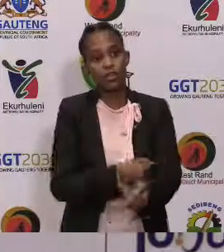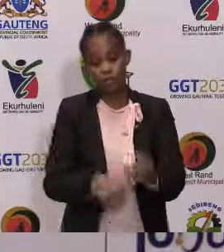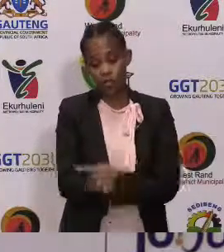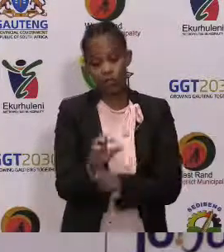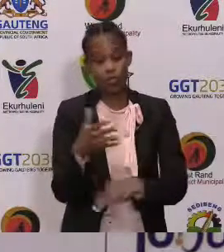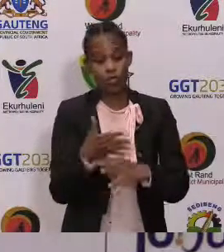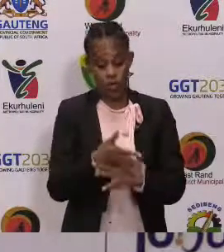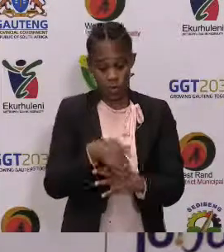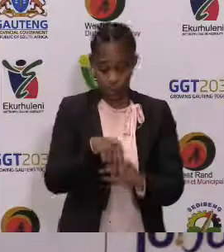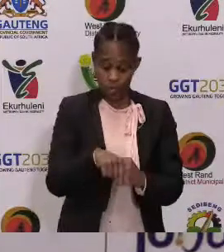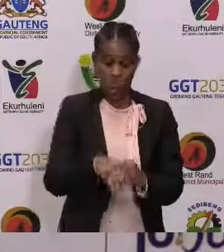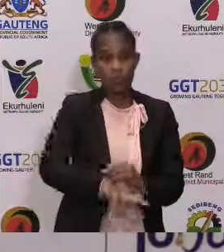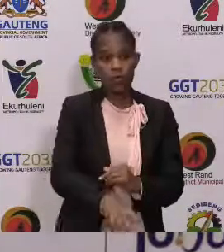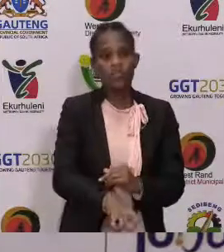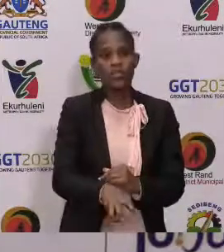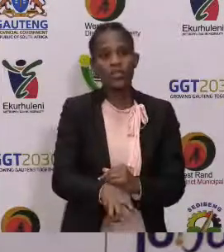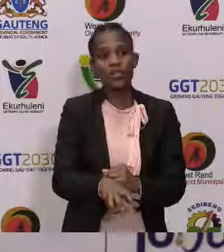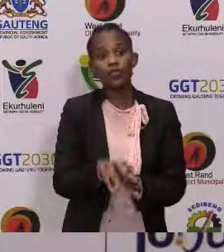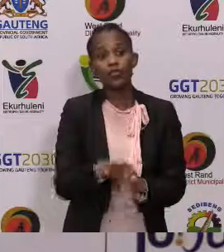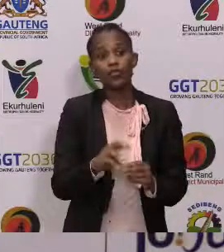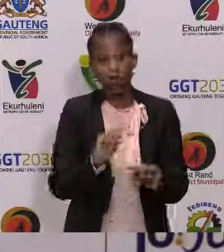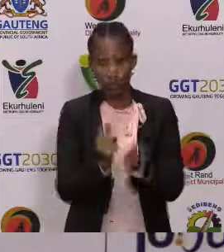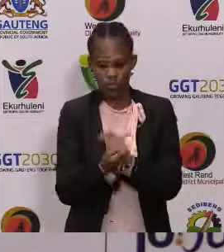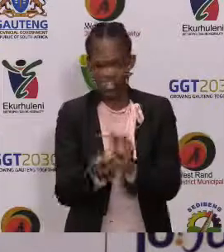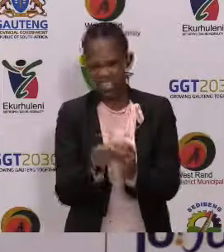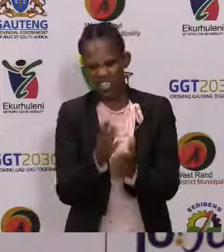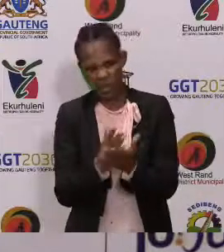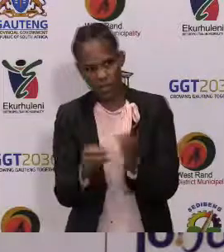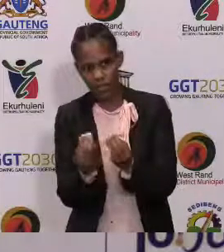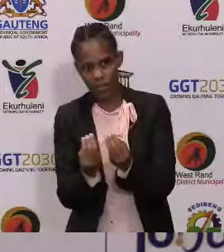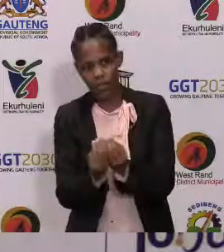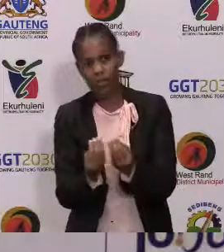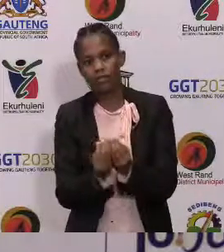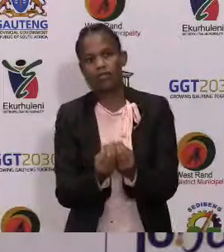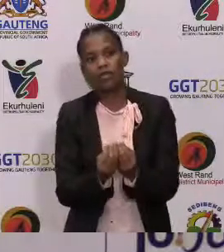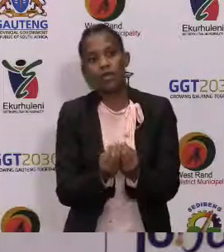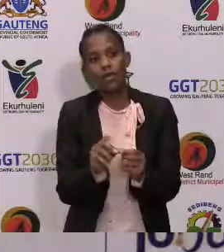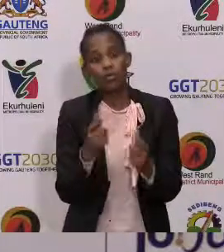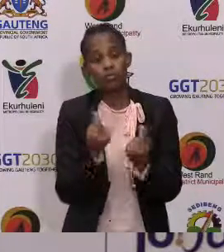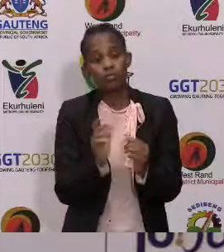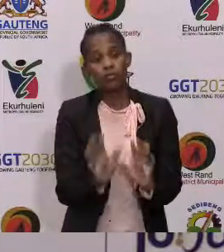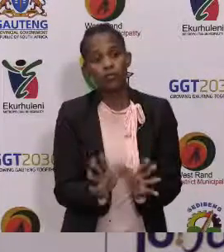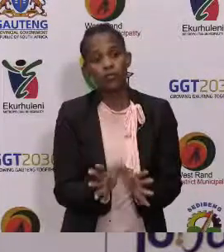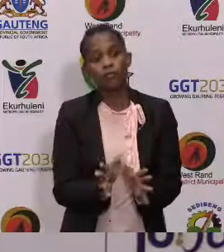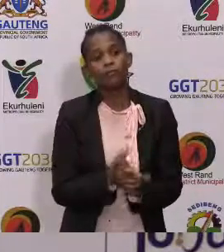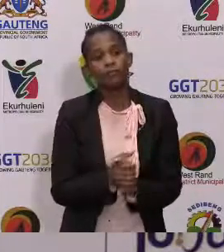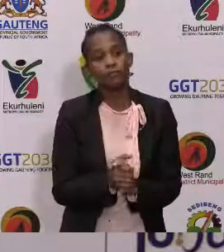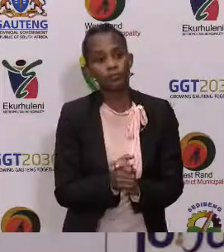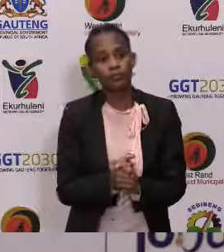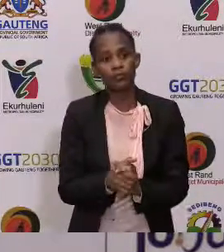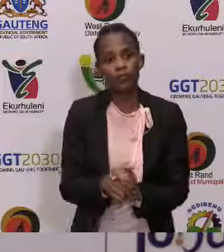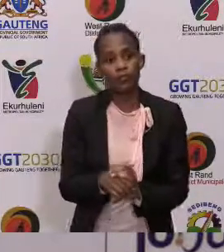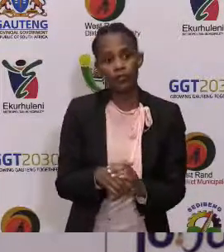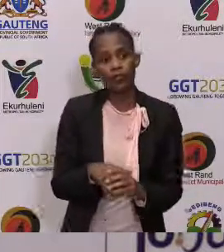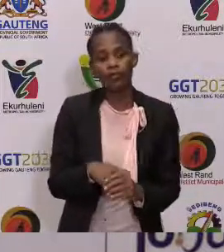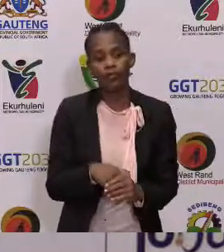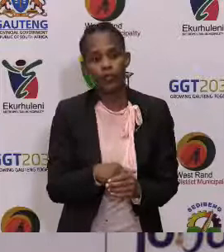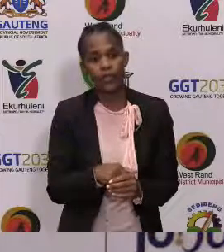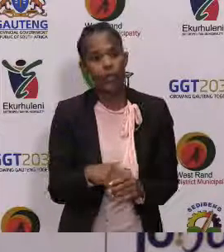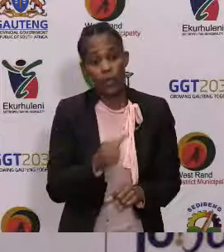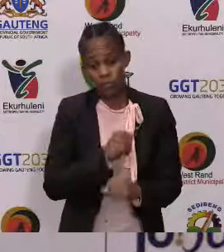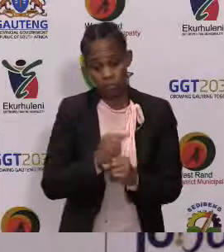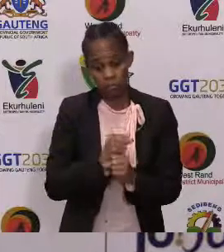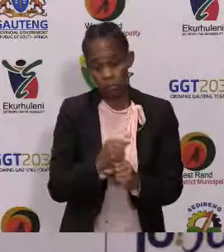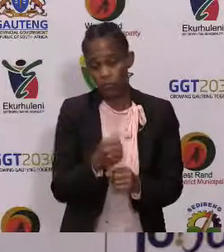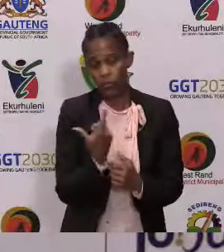we then decommissioned NASREC, and that's fully decommissioned now. And those beds are catered for within what we